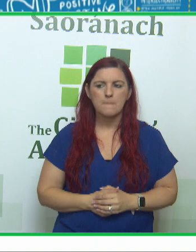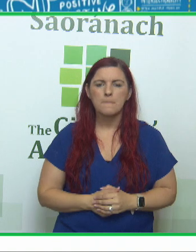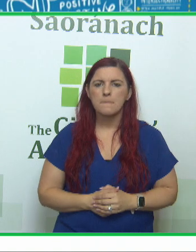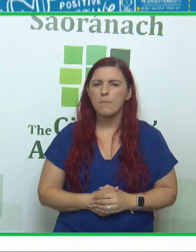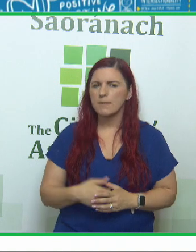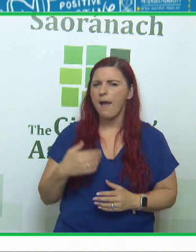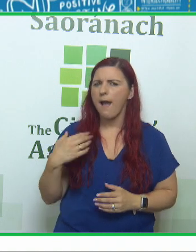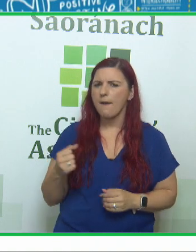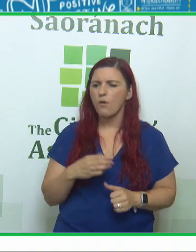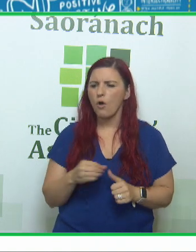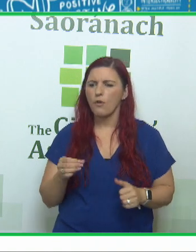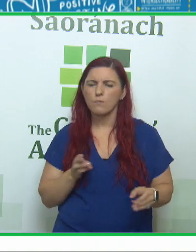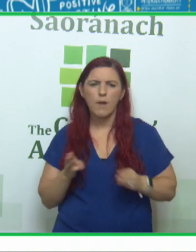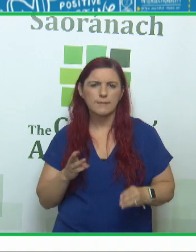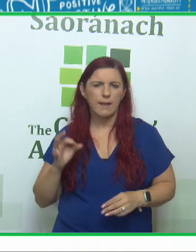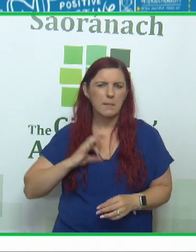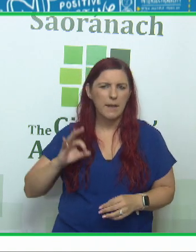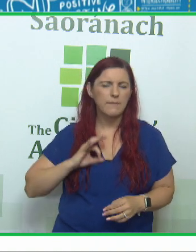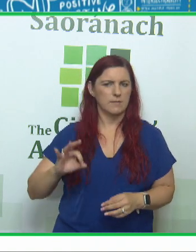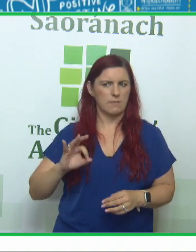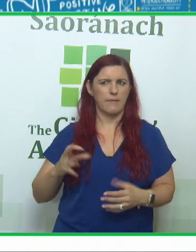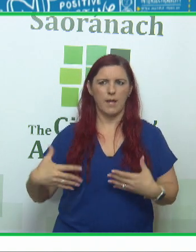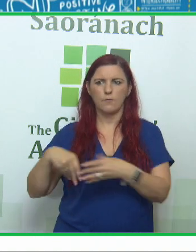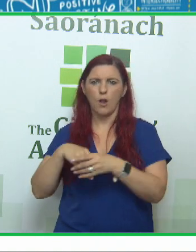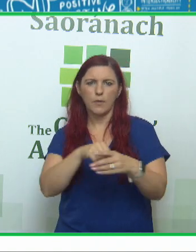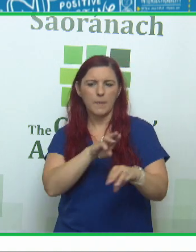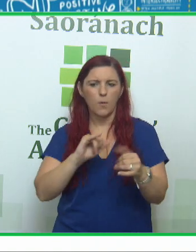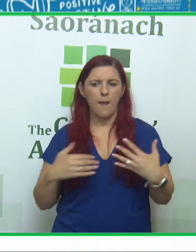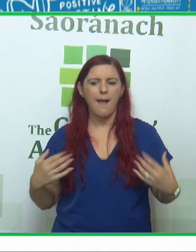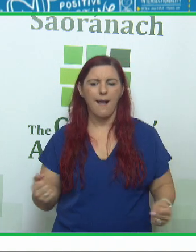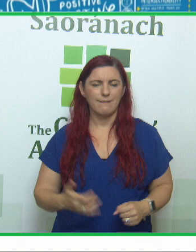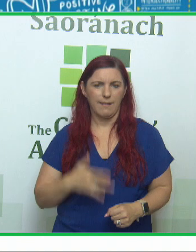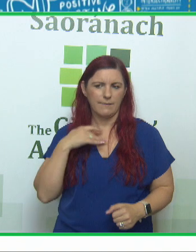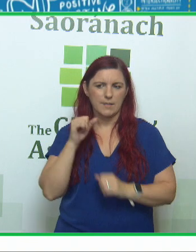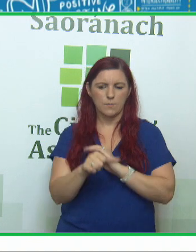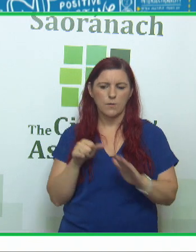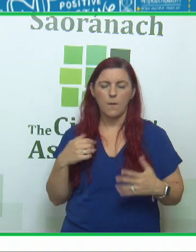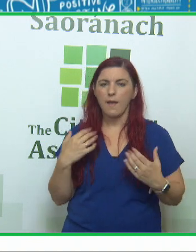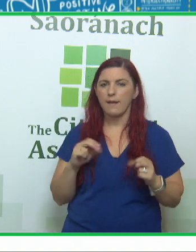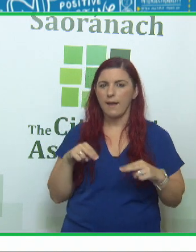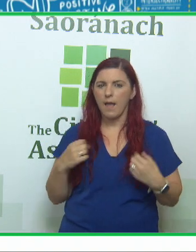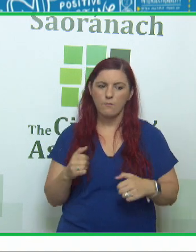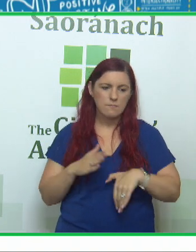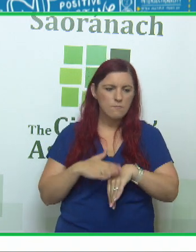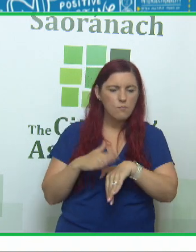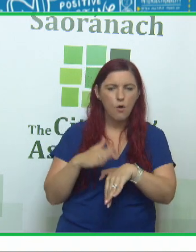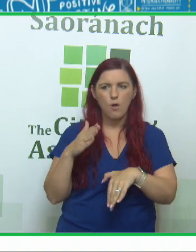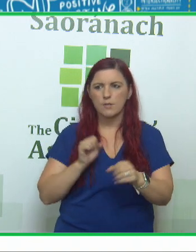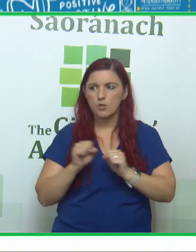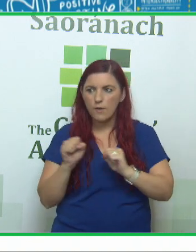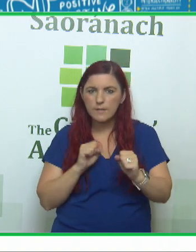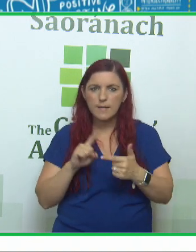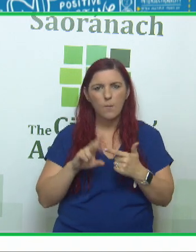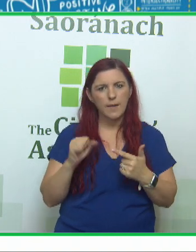also practical benefits of involving people with lived experience. We can have more effective services, and we can have